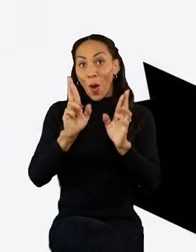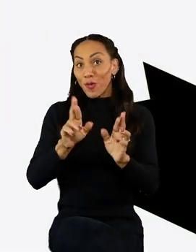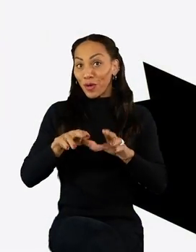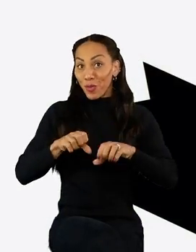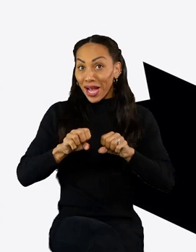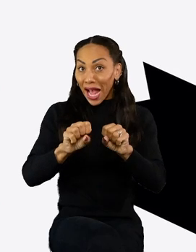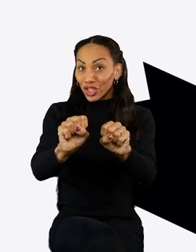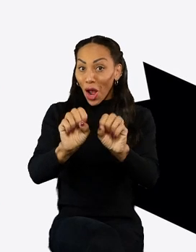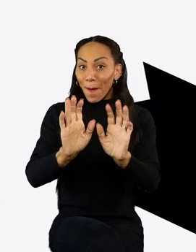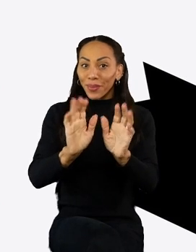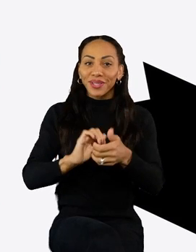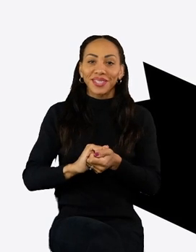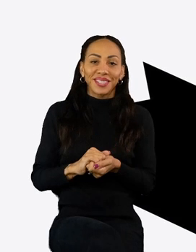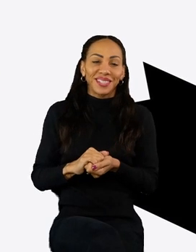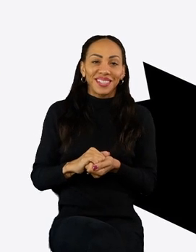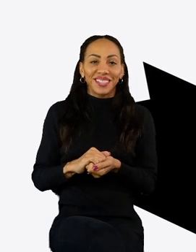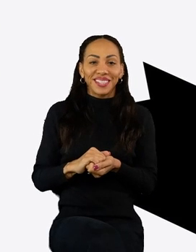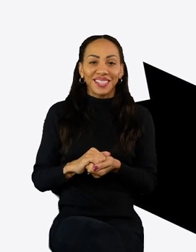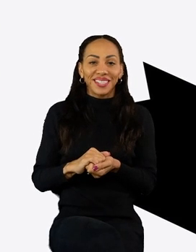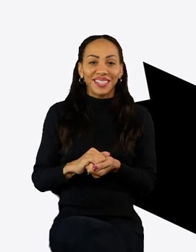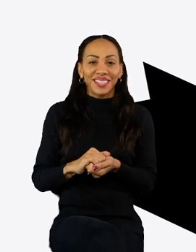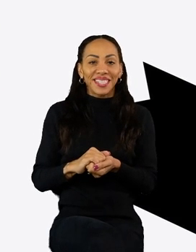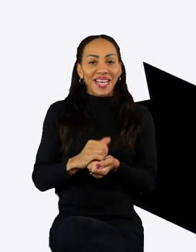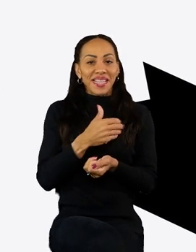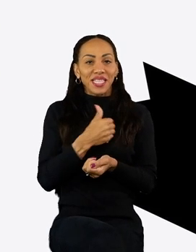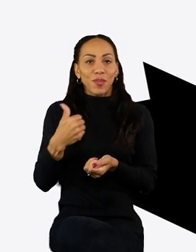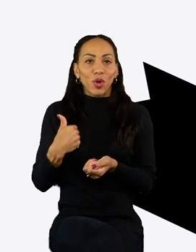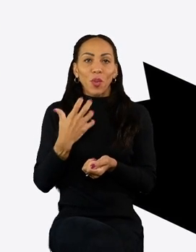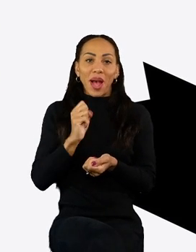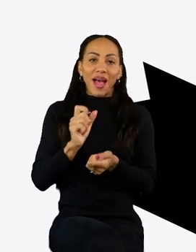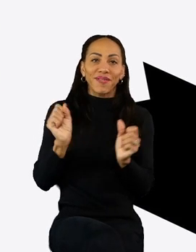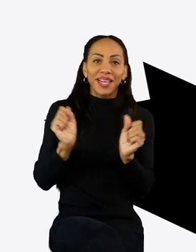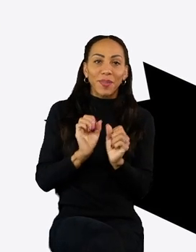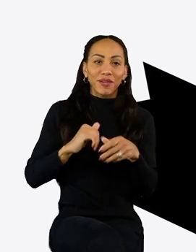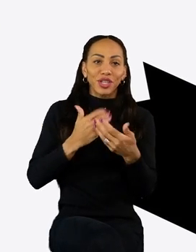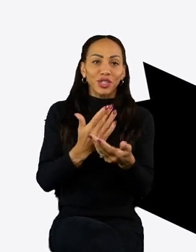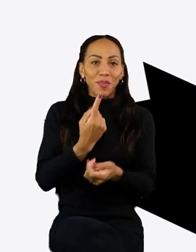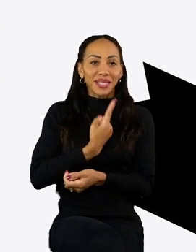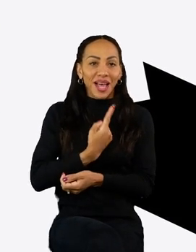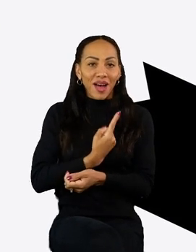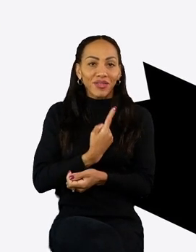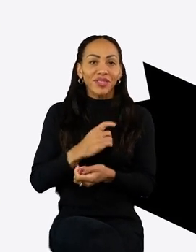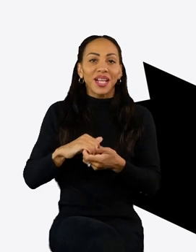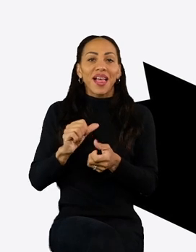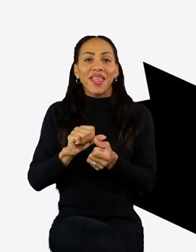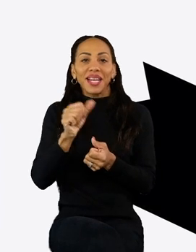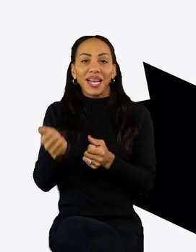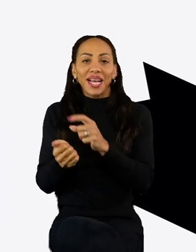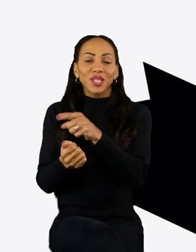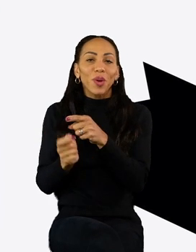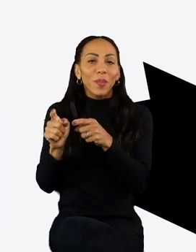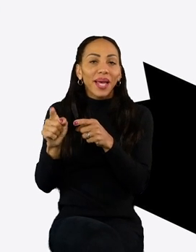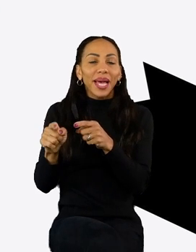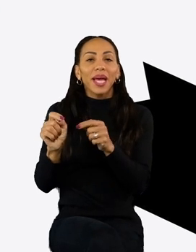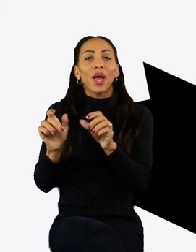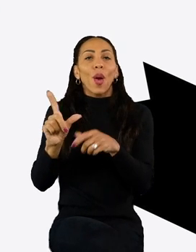and hopefully we'll catch up. But we're going to be doing this morning, having a little introduction from myself, and then we're going to go straight